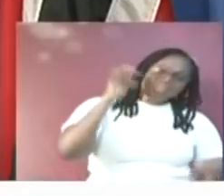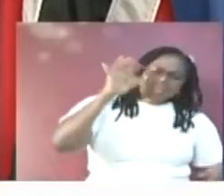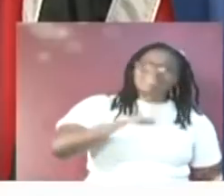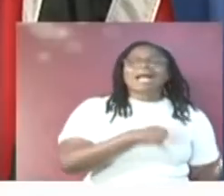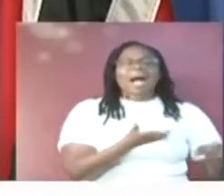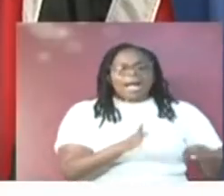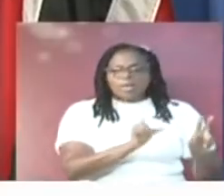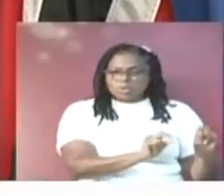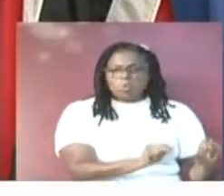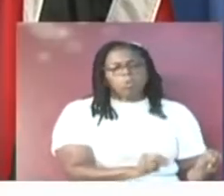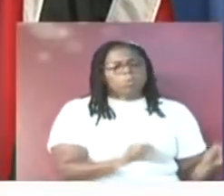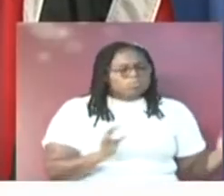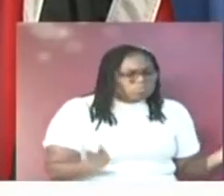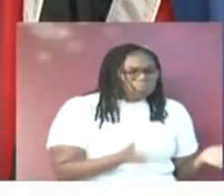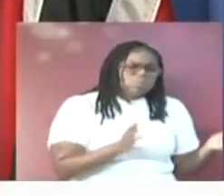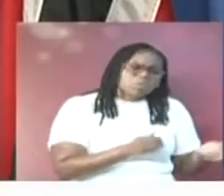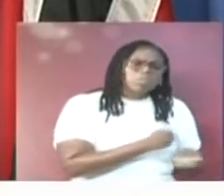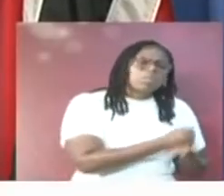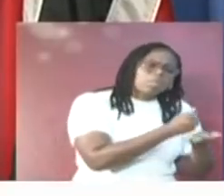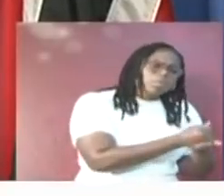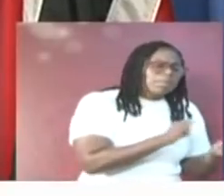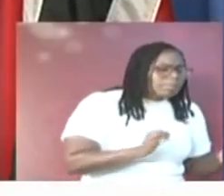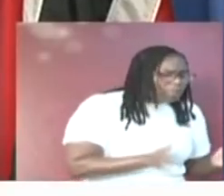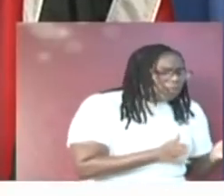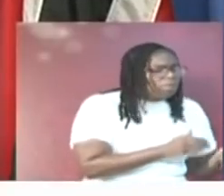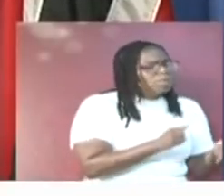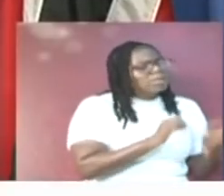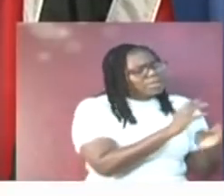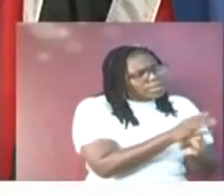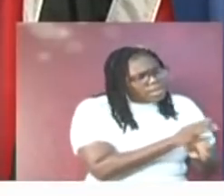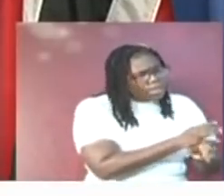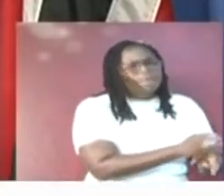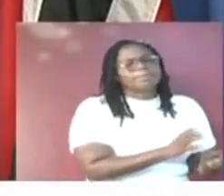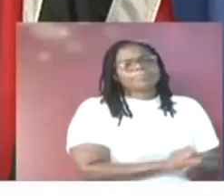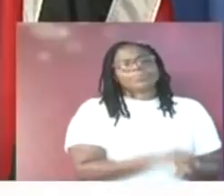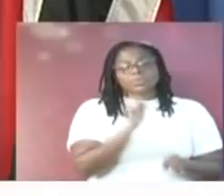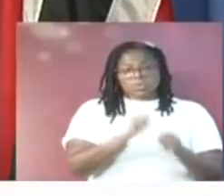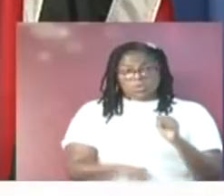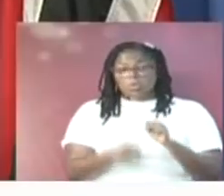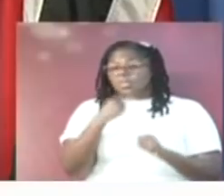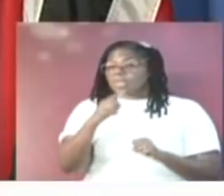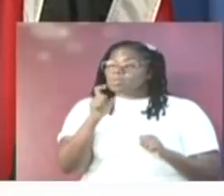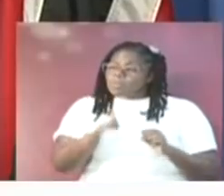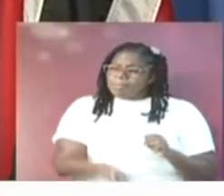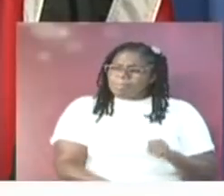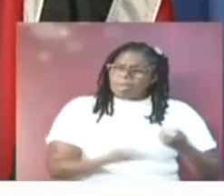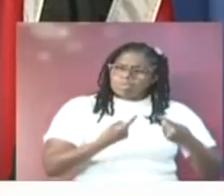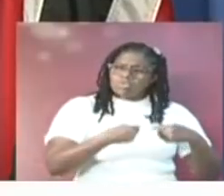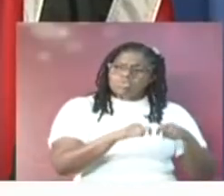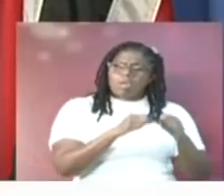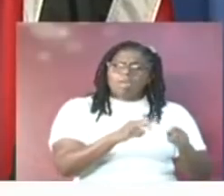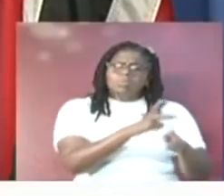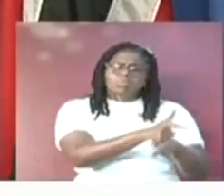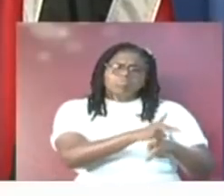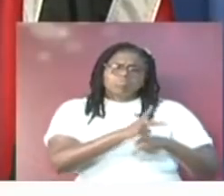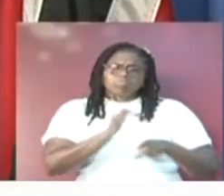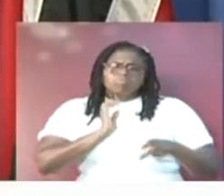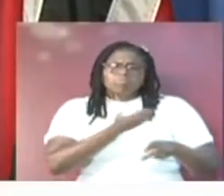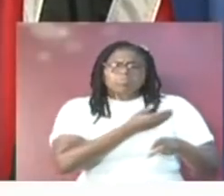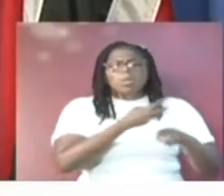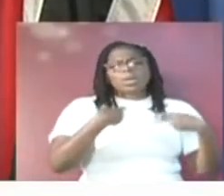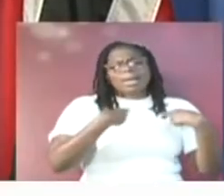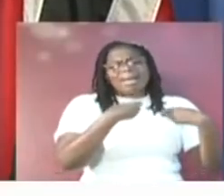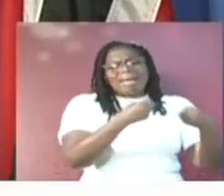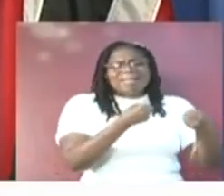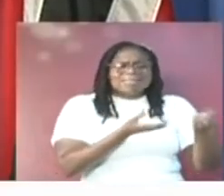we preserve the ability to generate healthcare. Because it is the inability to